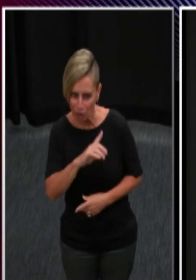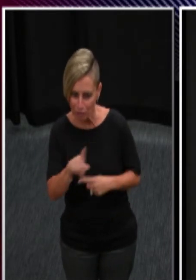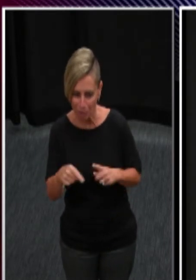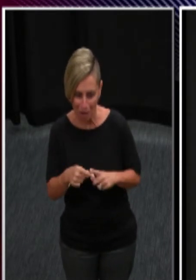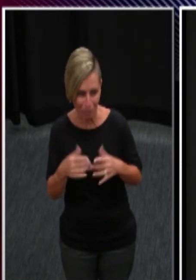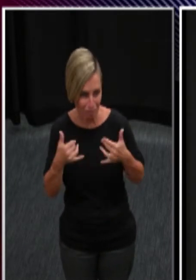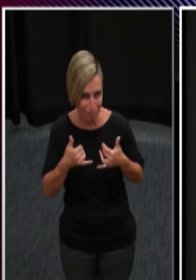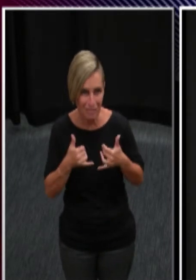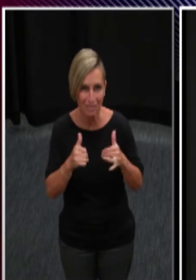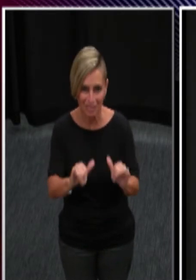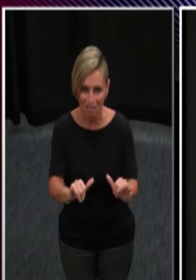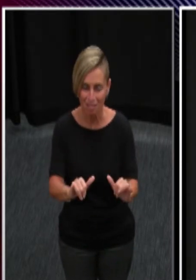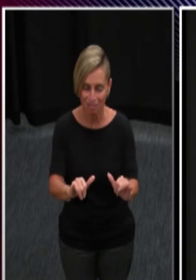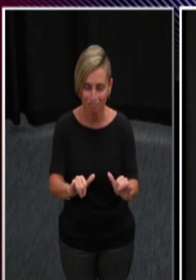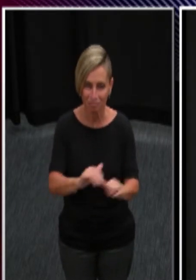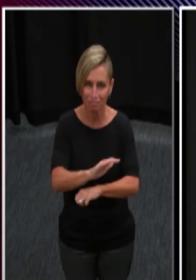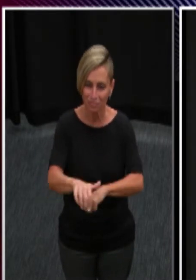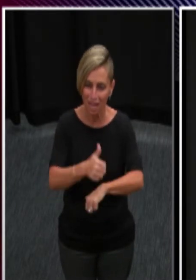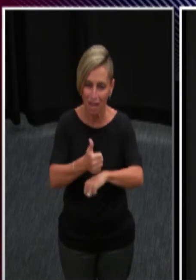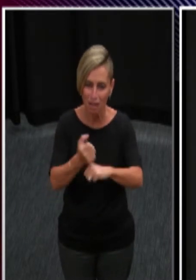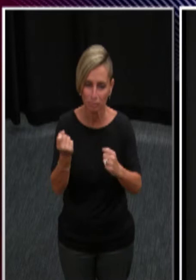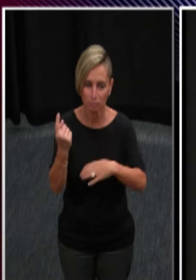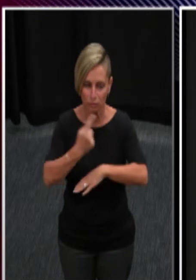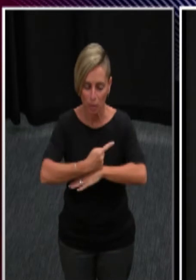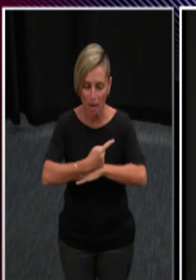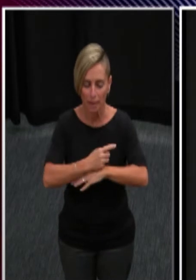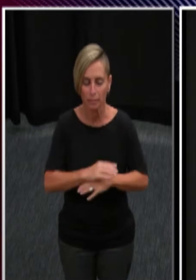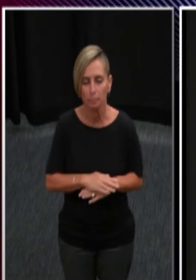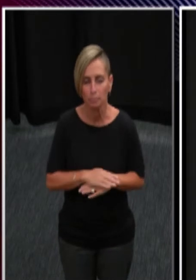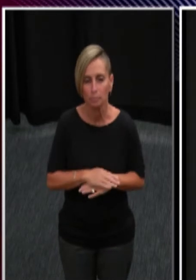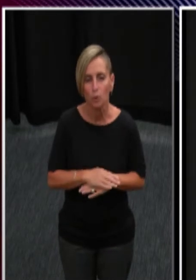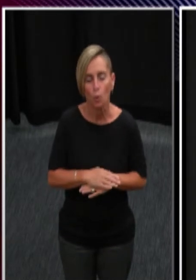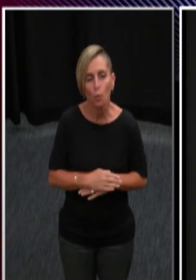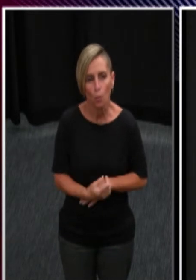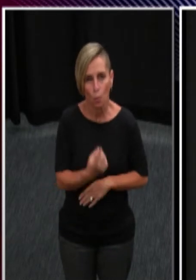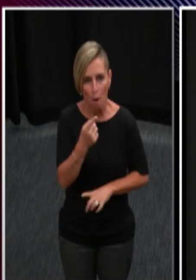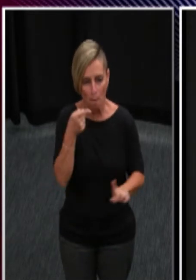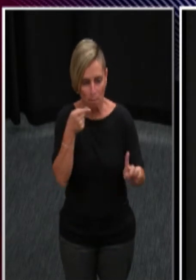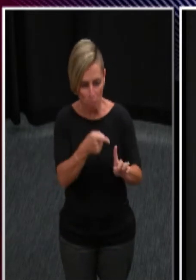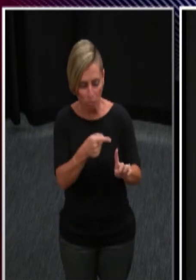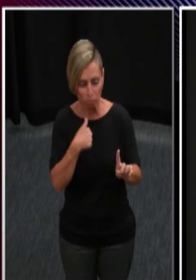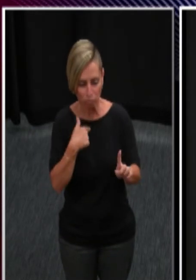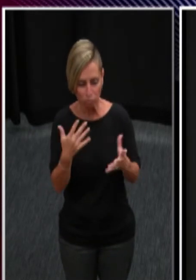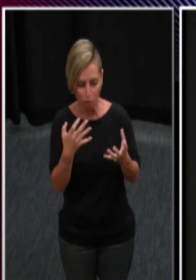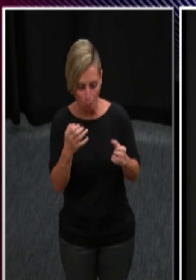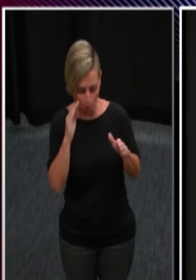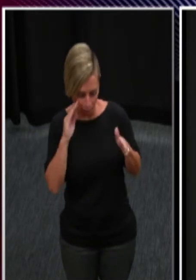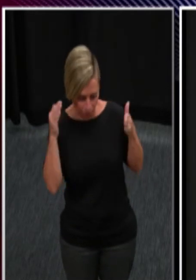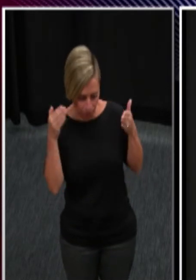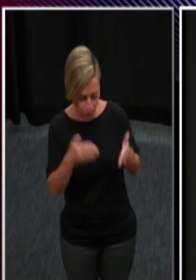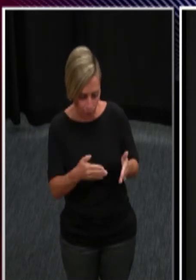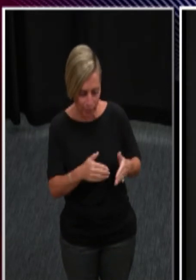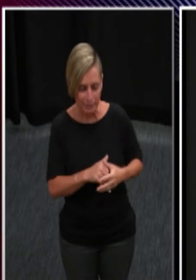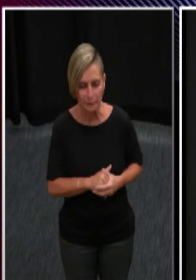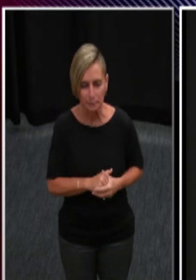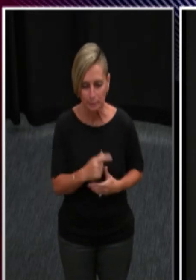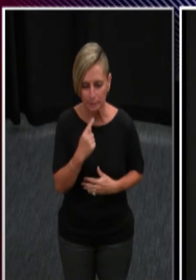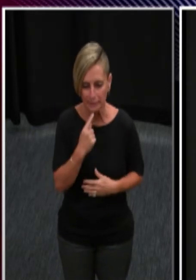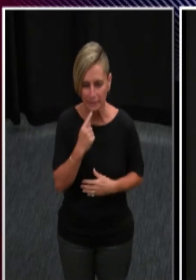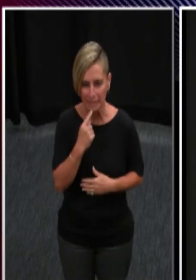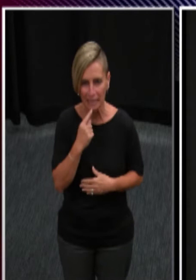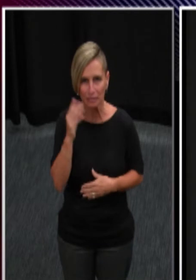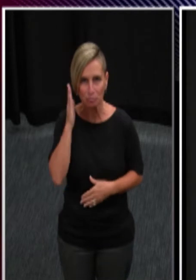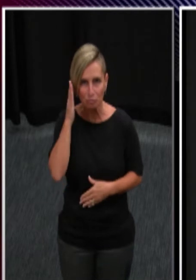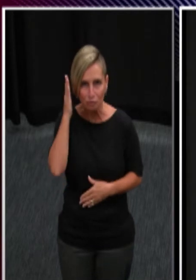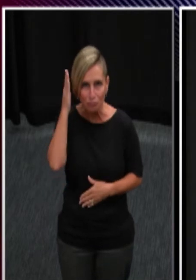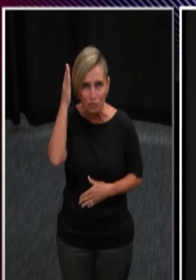today. The one area that I do want to focus on is one of my talking points back then said, eventually when vaccine